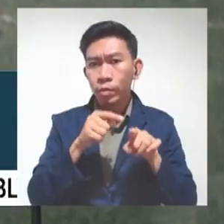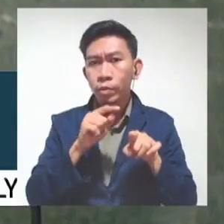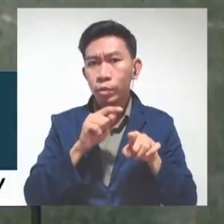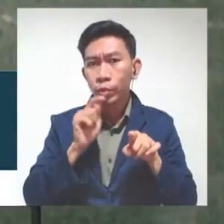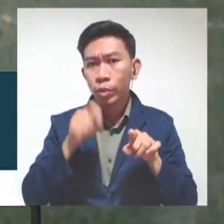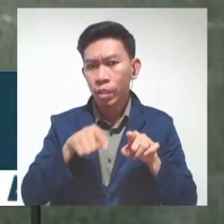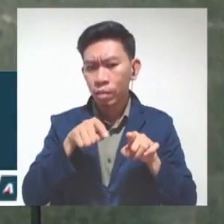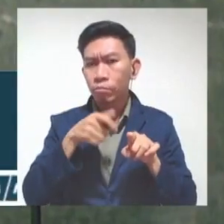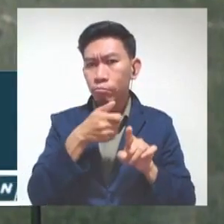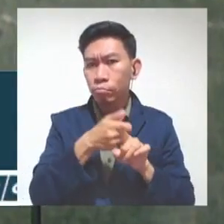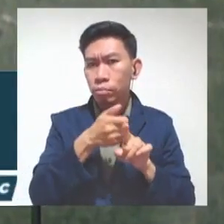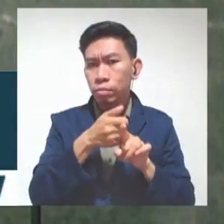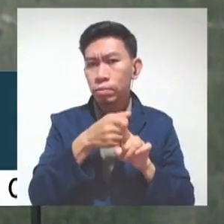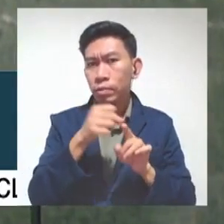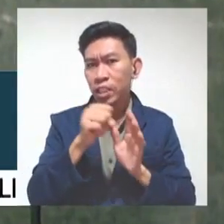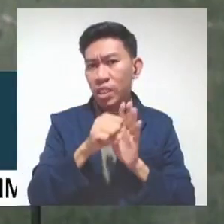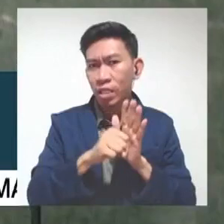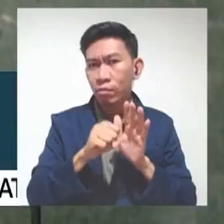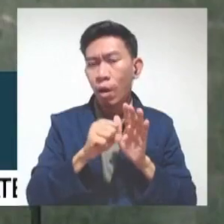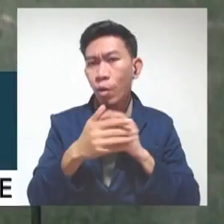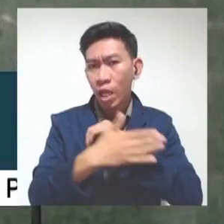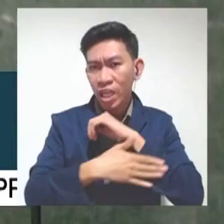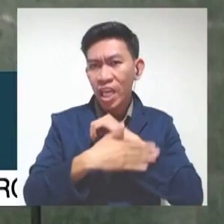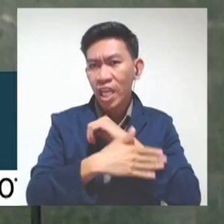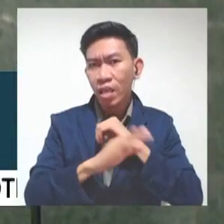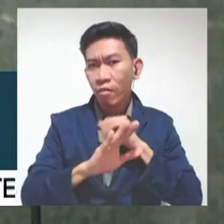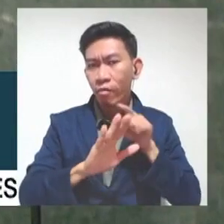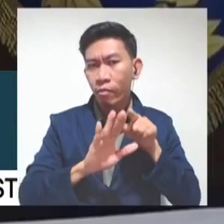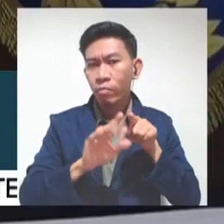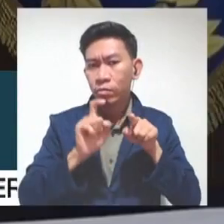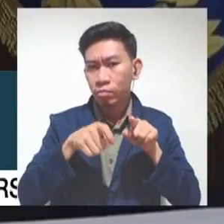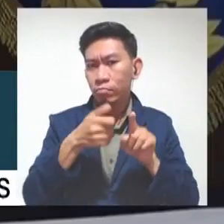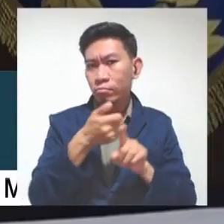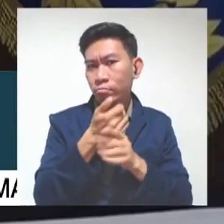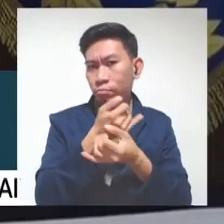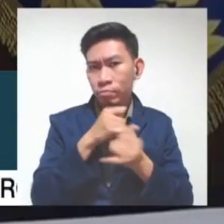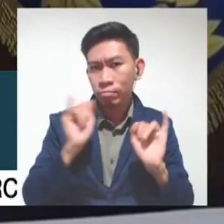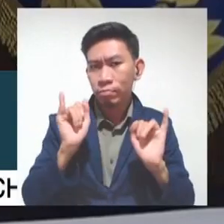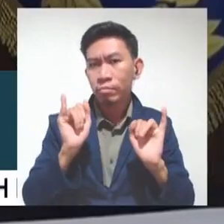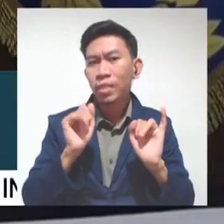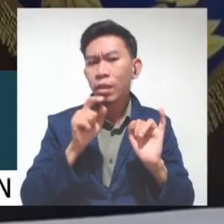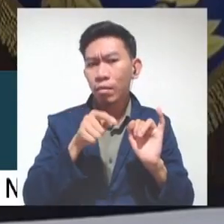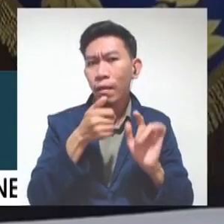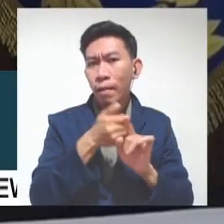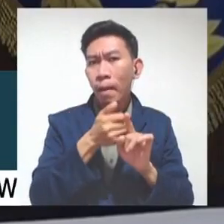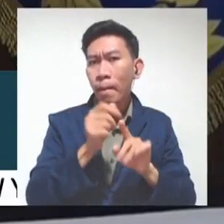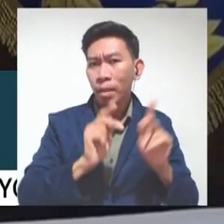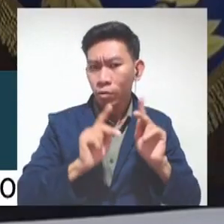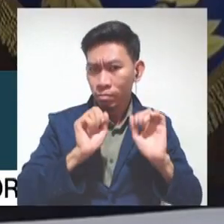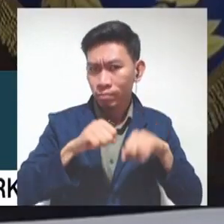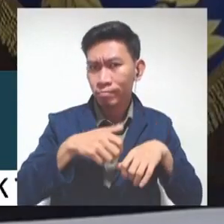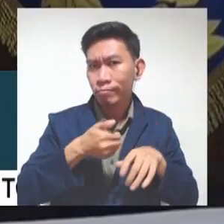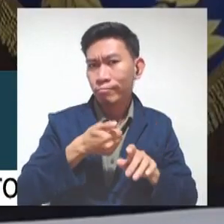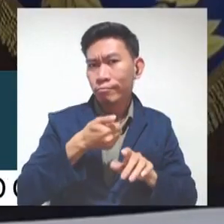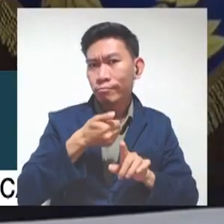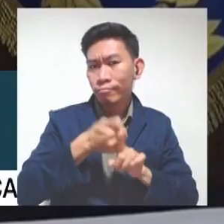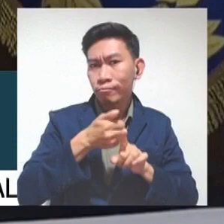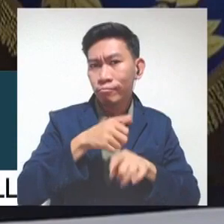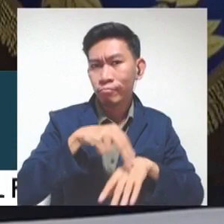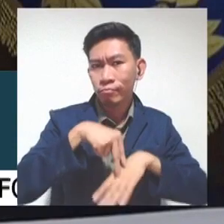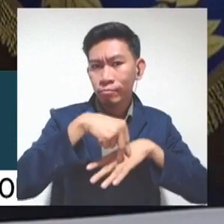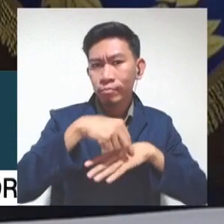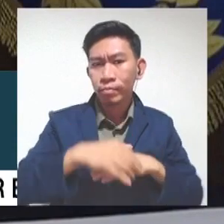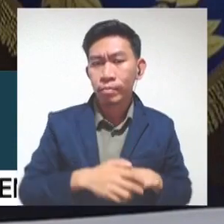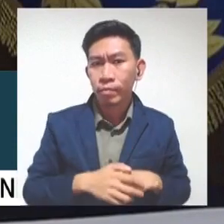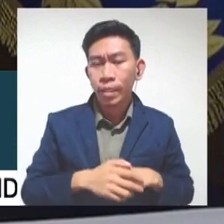and Ukraine's right to exist as a people. Ukrainian President Volodymyr Zelensky plans to attend in person